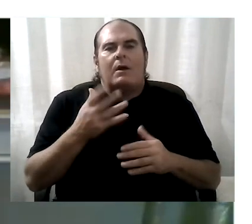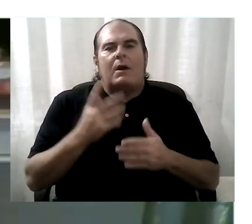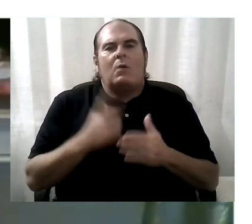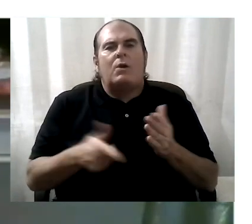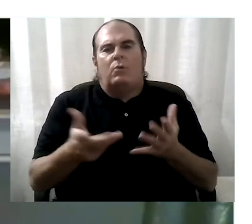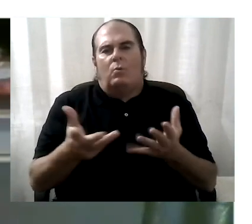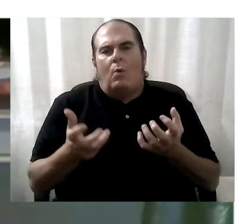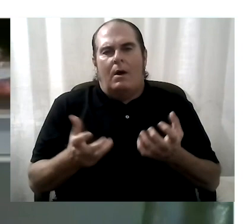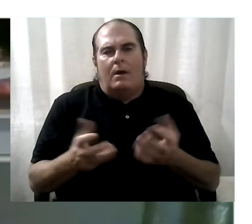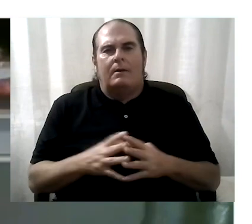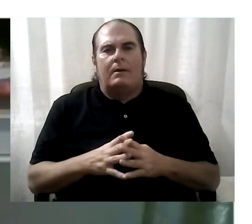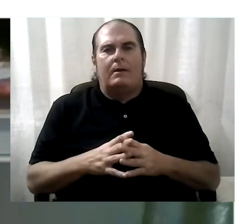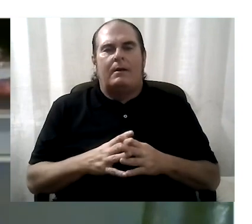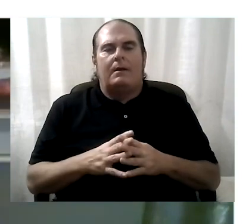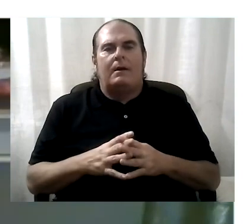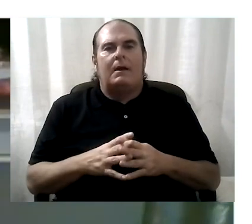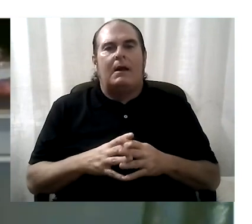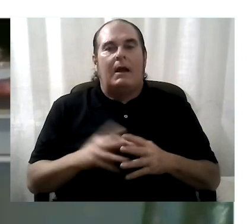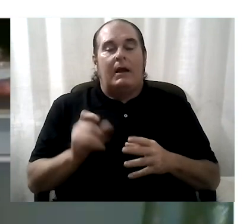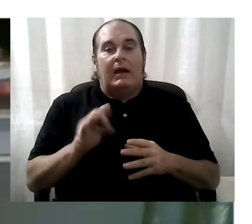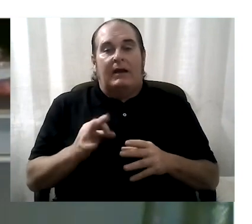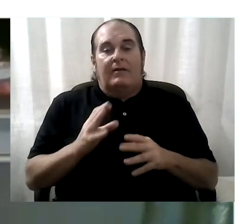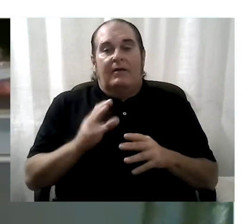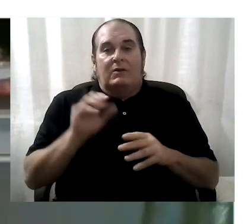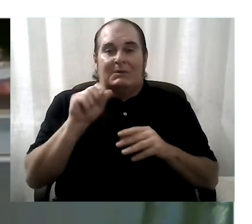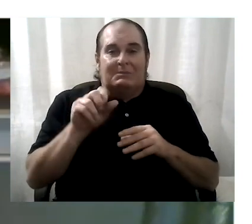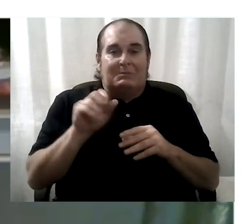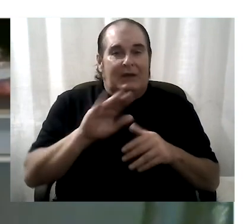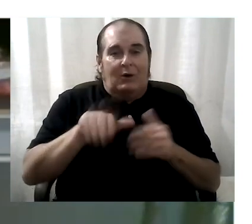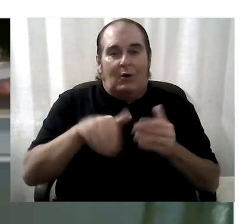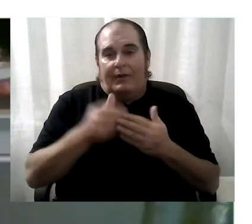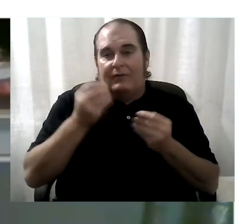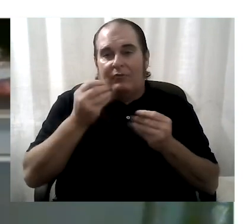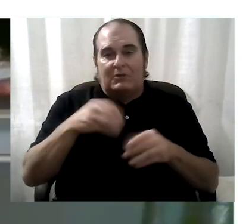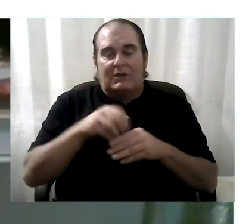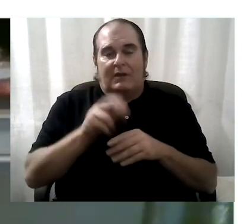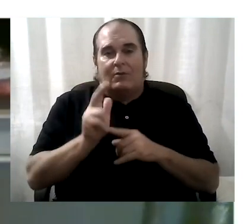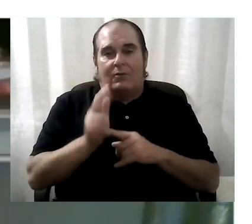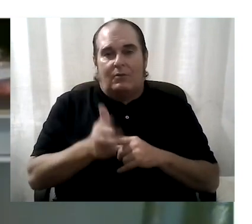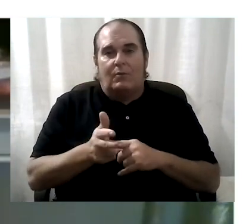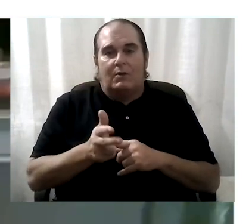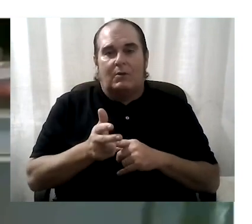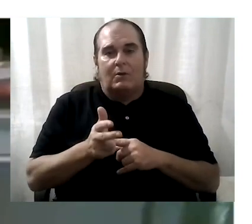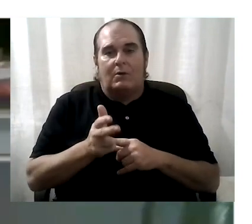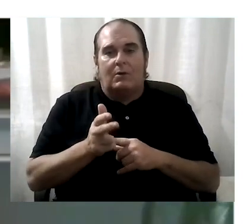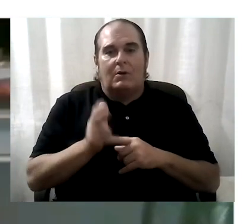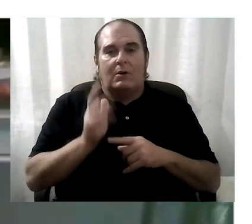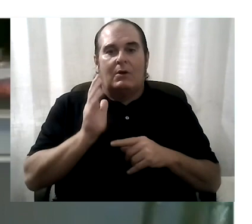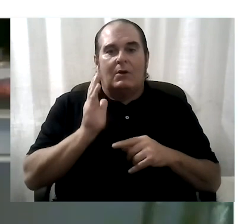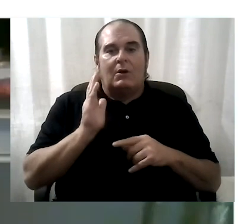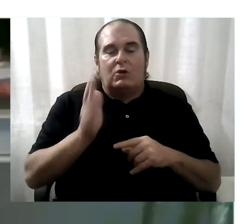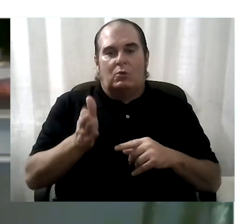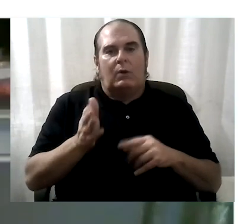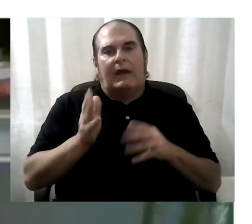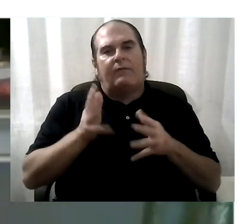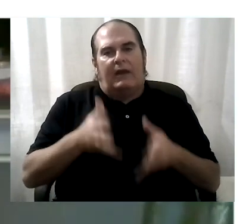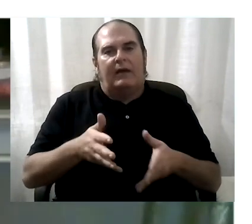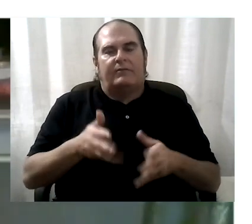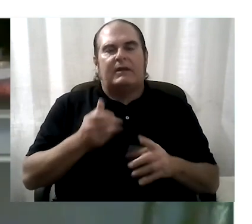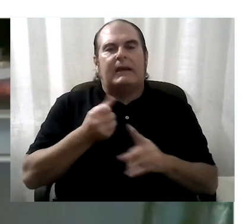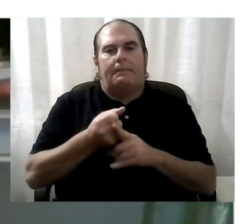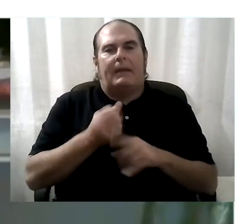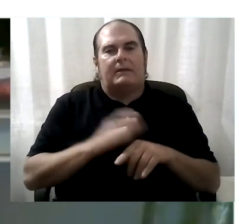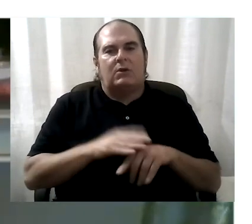if you can get all that in 3 minutes, you will have left an impact. And also a